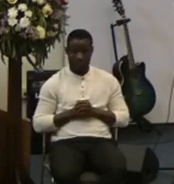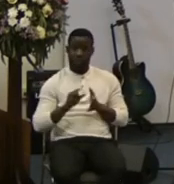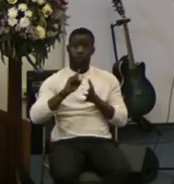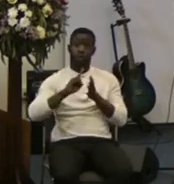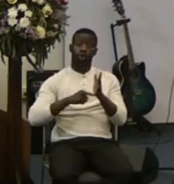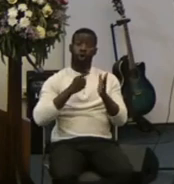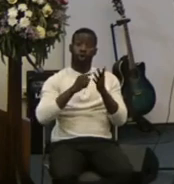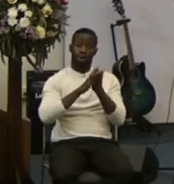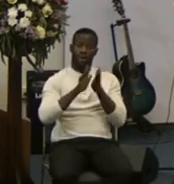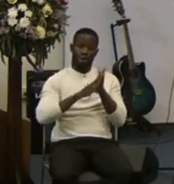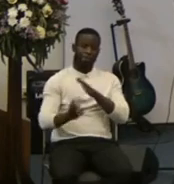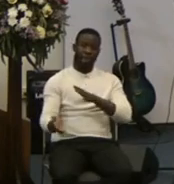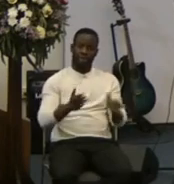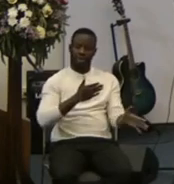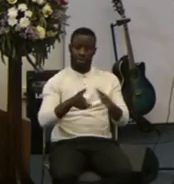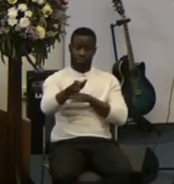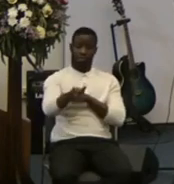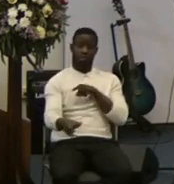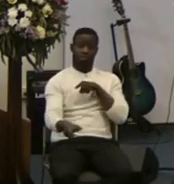John the Baptist,